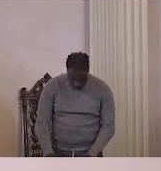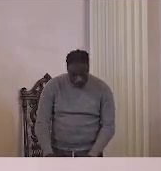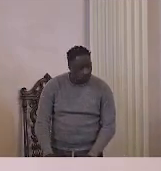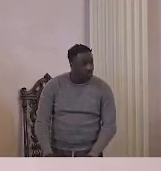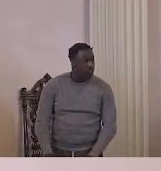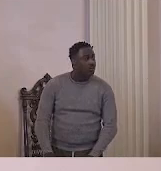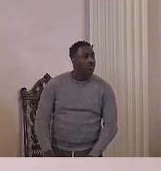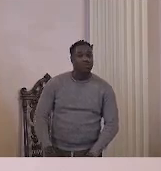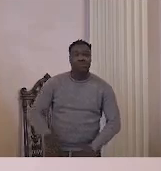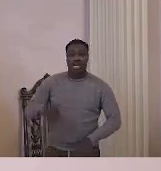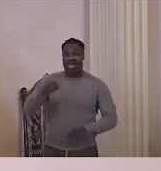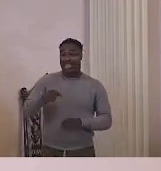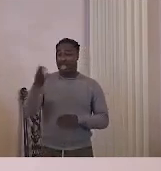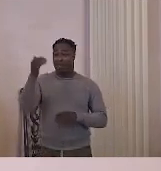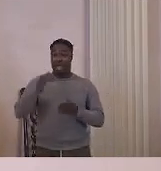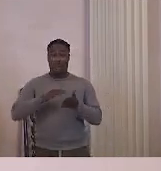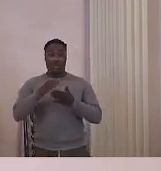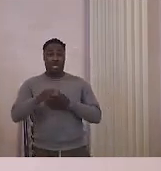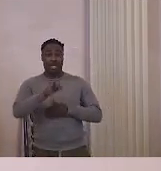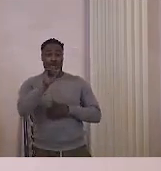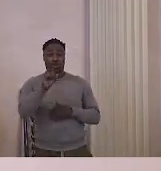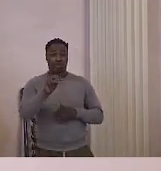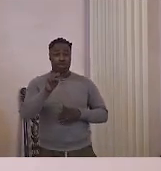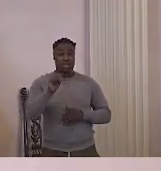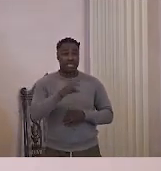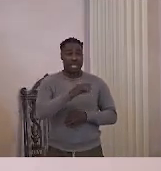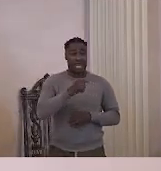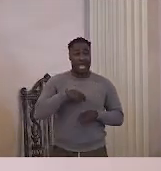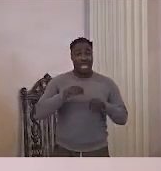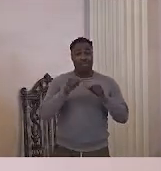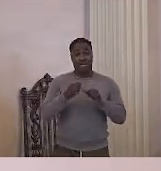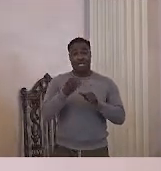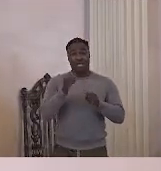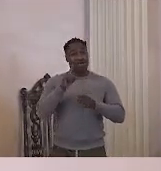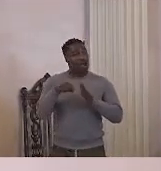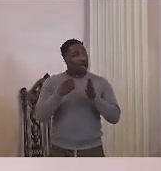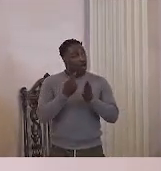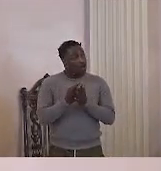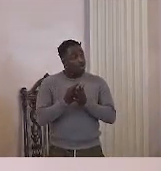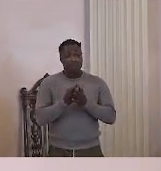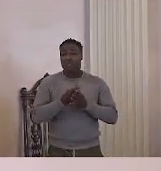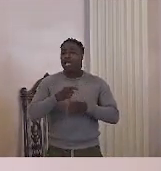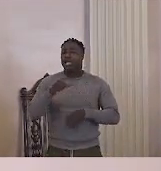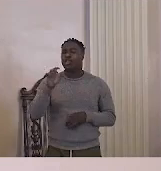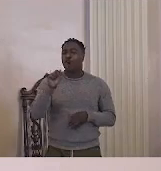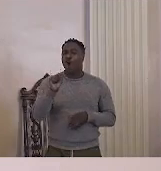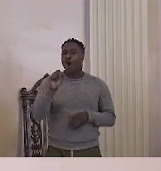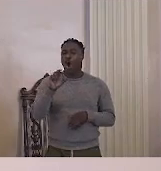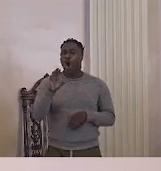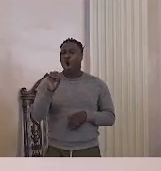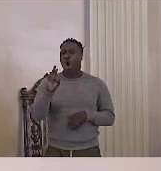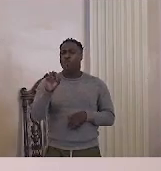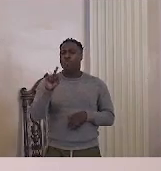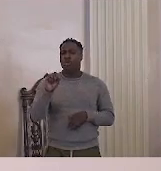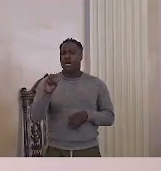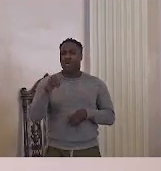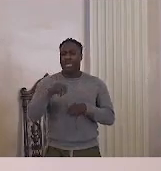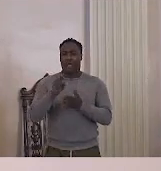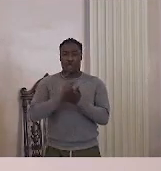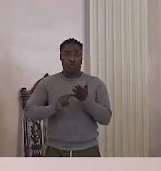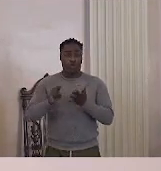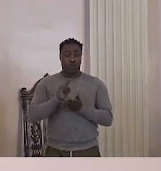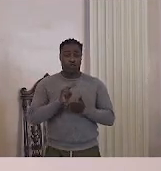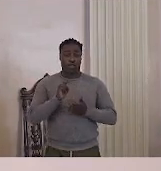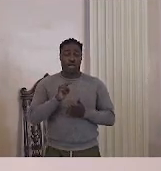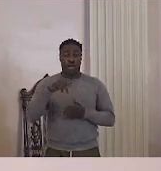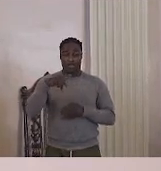This past weekend, Jason and I spent several hours at the Morris Arboretum and Gardens of the University of Pennsylvania in